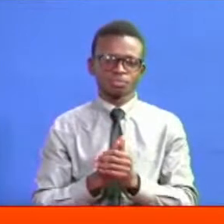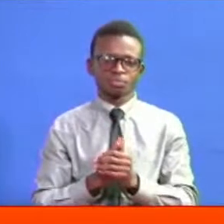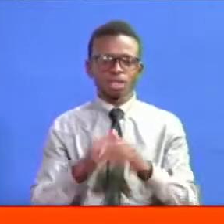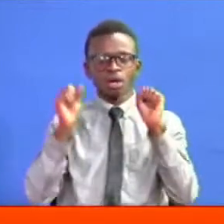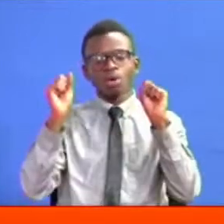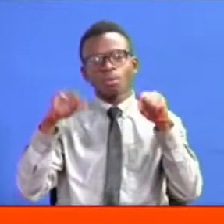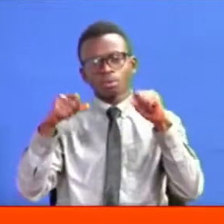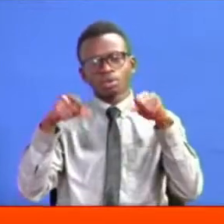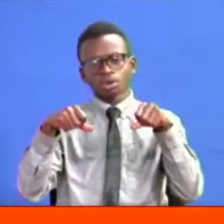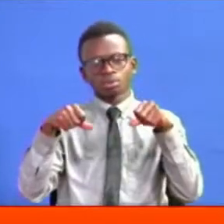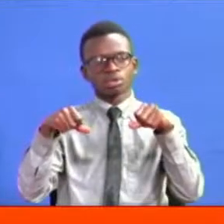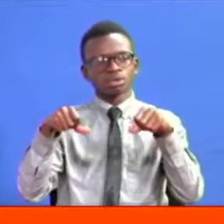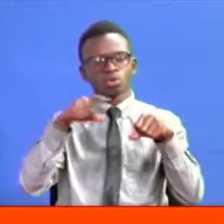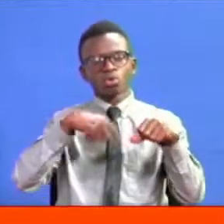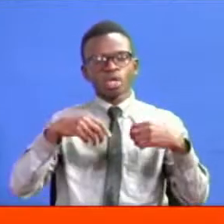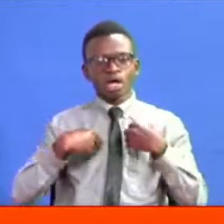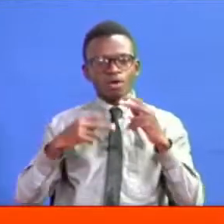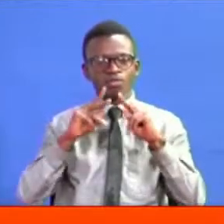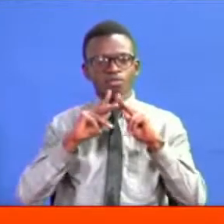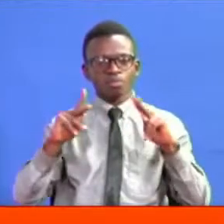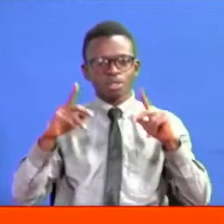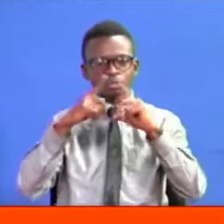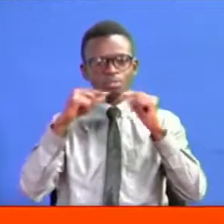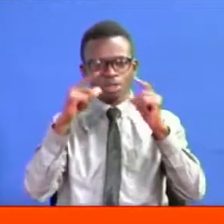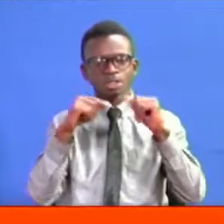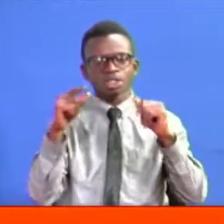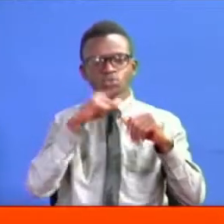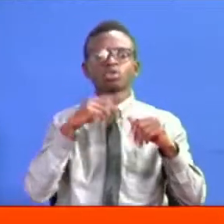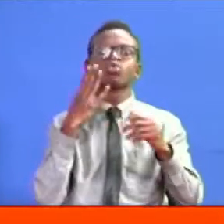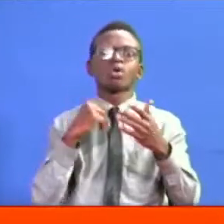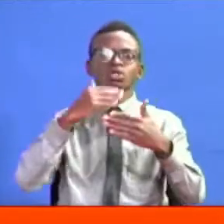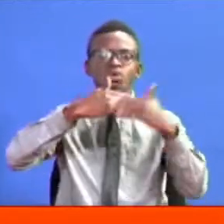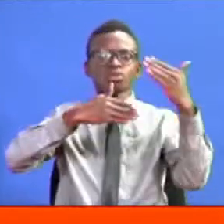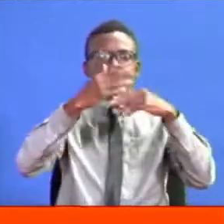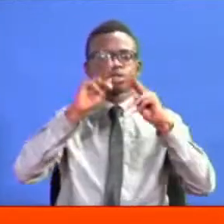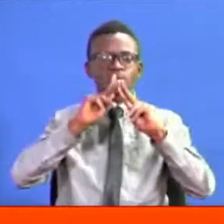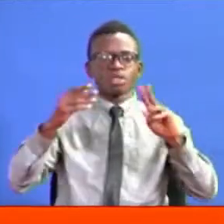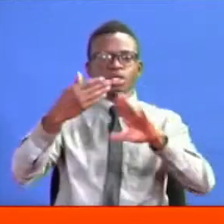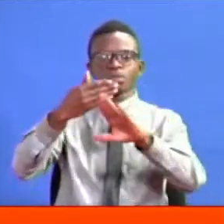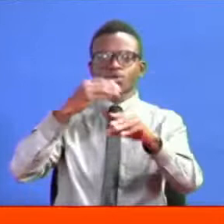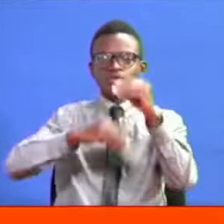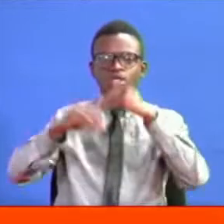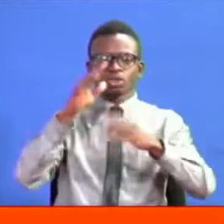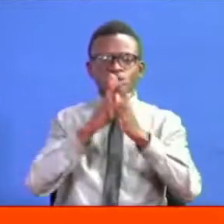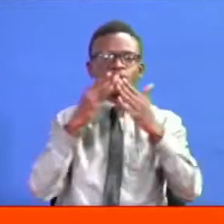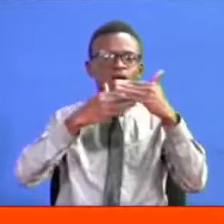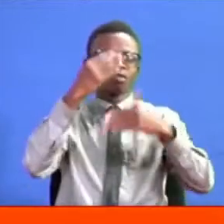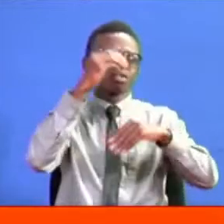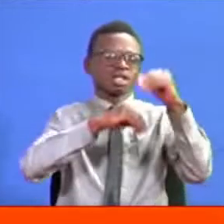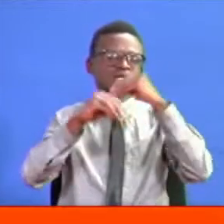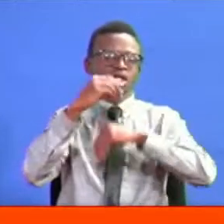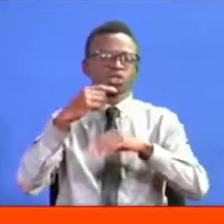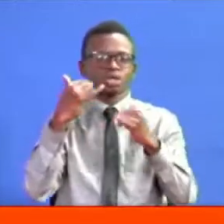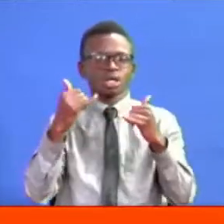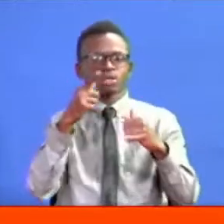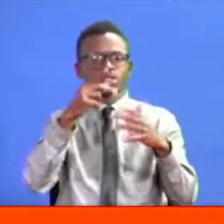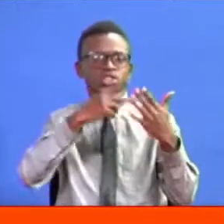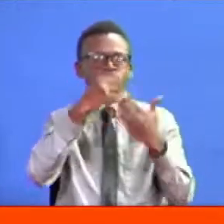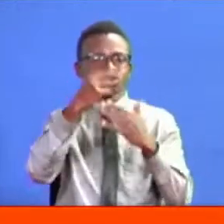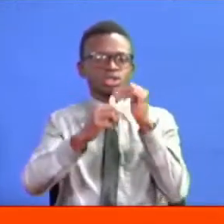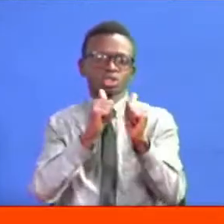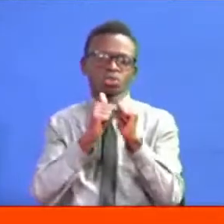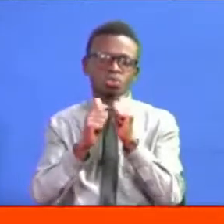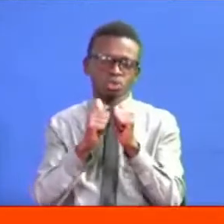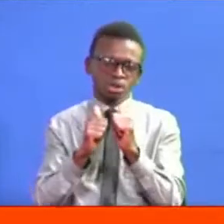ili kukokoteza amani. Tunajenga amani hii kabla na baada ya uchaguzi. Kwa hivyo ni mradi ambao